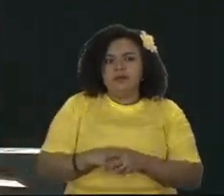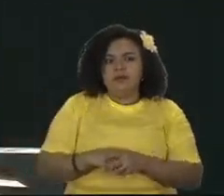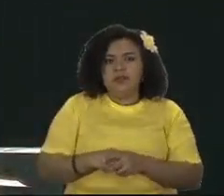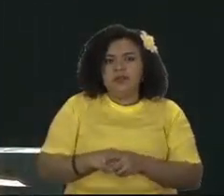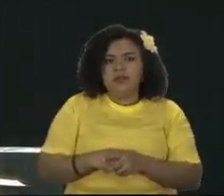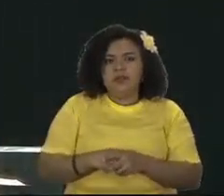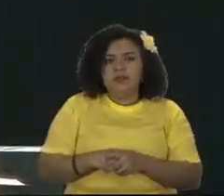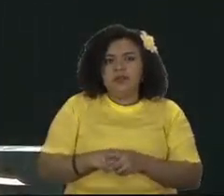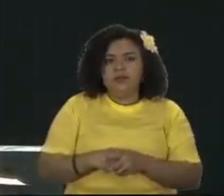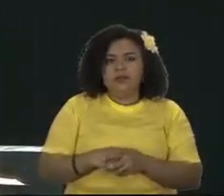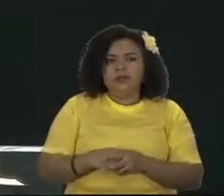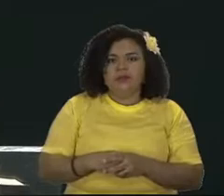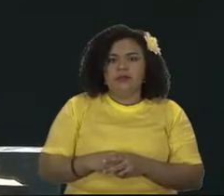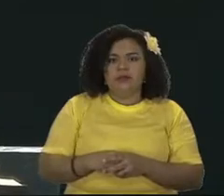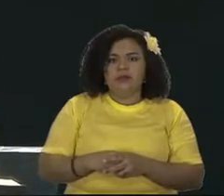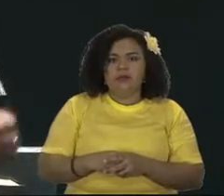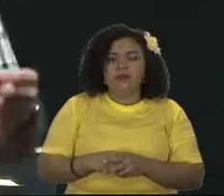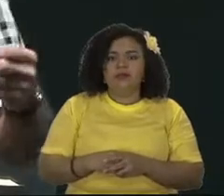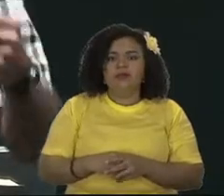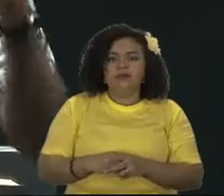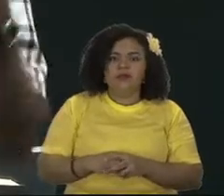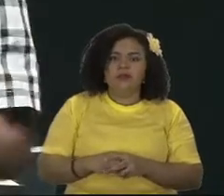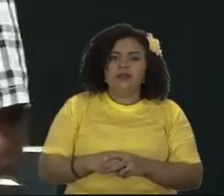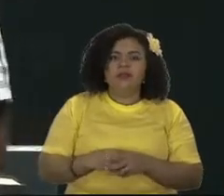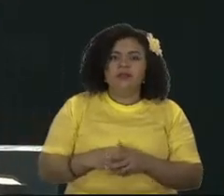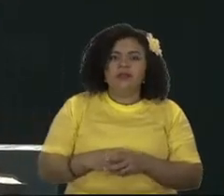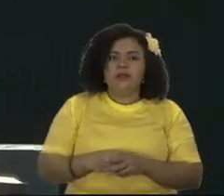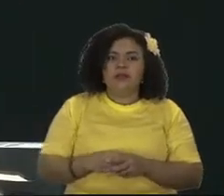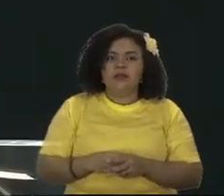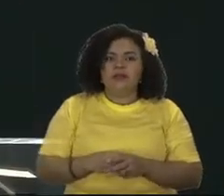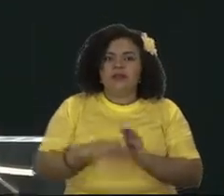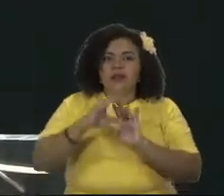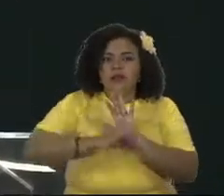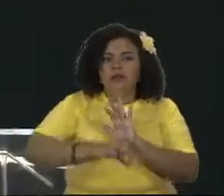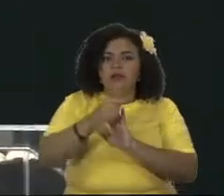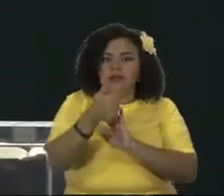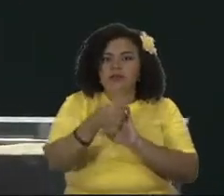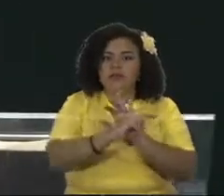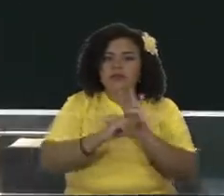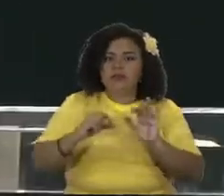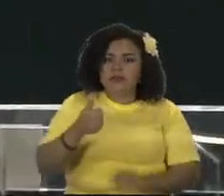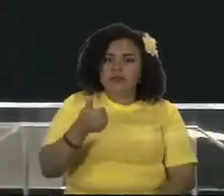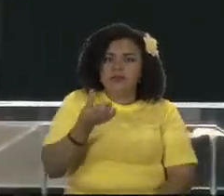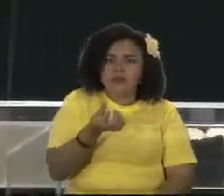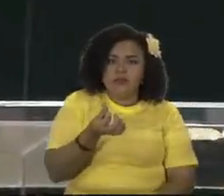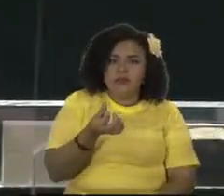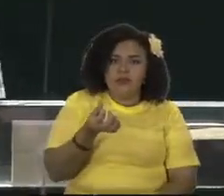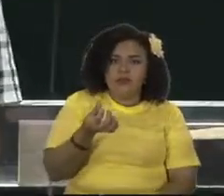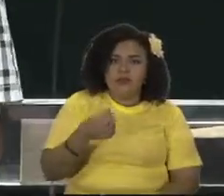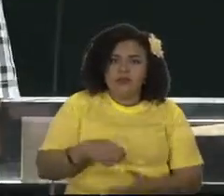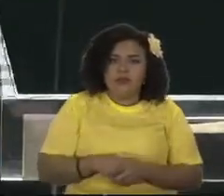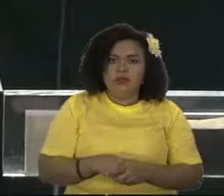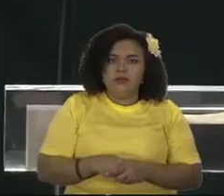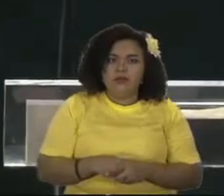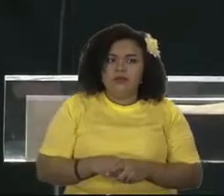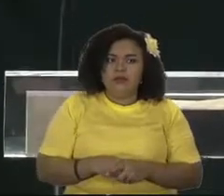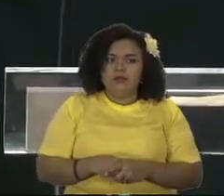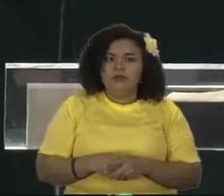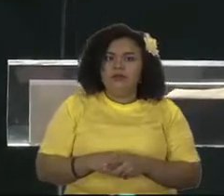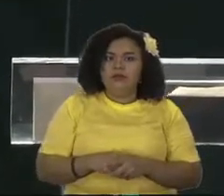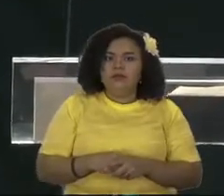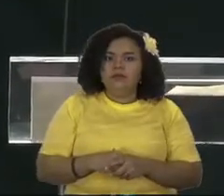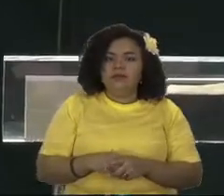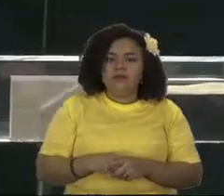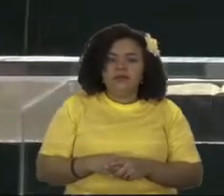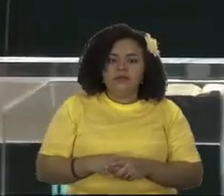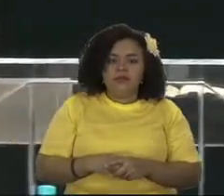holy. And we must be special, separated to God. And people who fight to